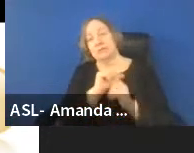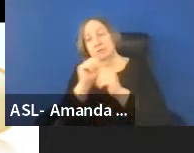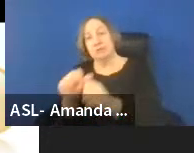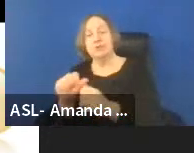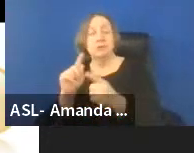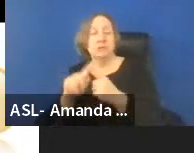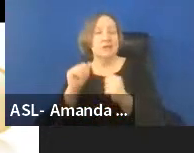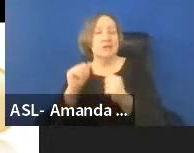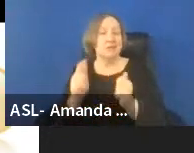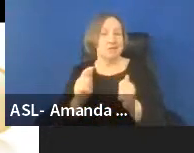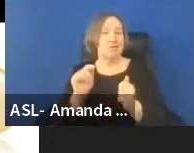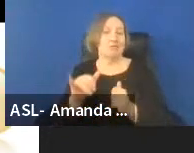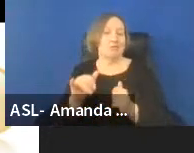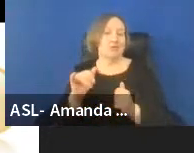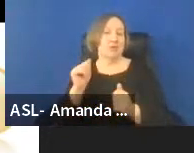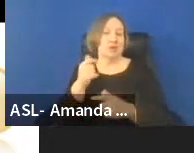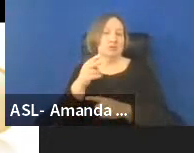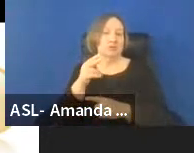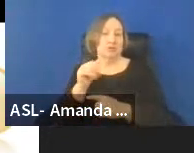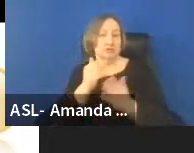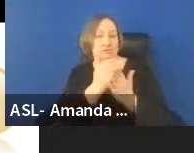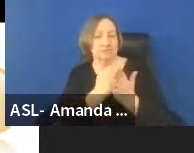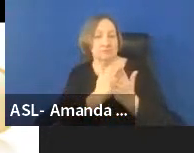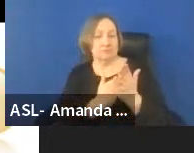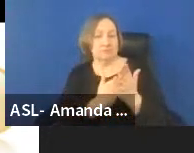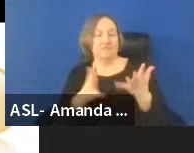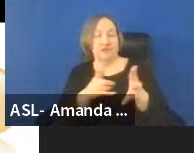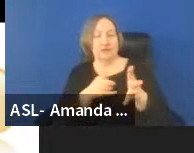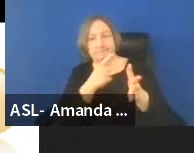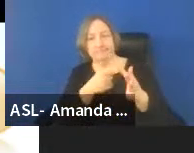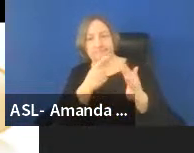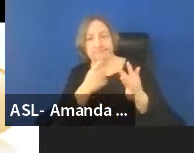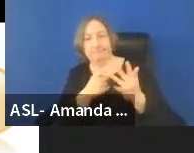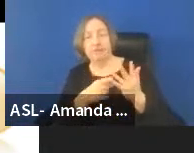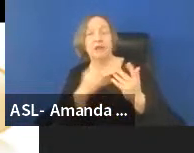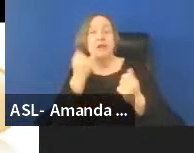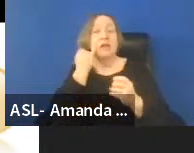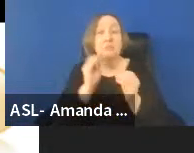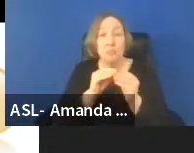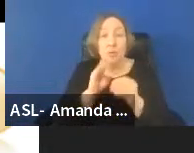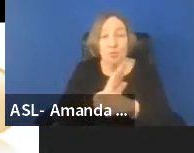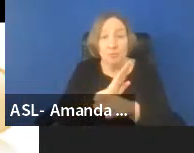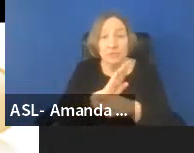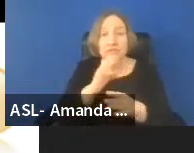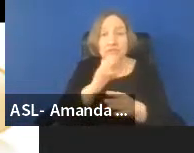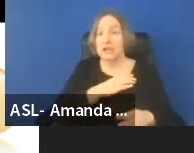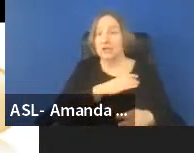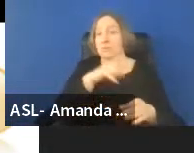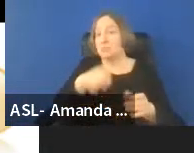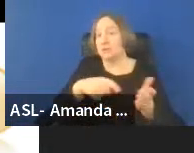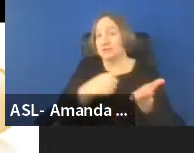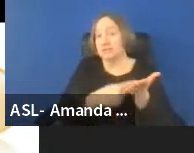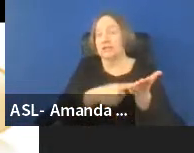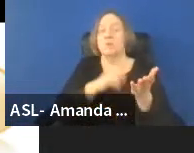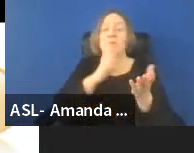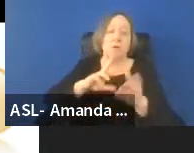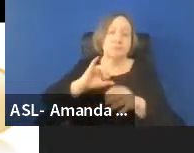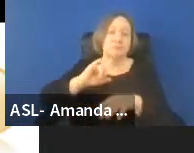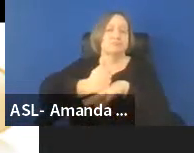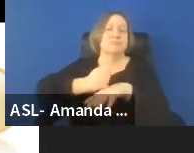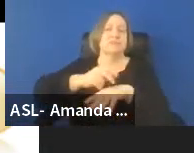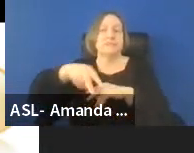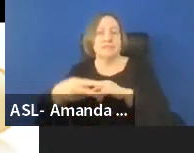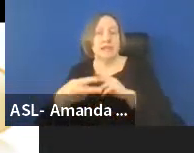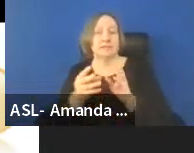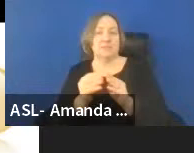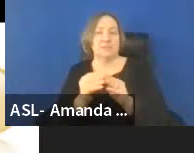the agenda items have been heard. If there is more business for council to discuss, another meeting will be scheduled